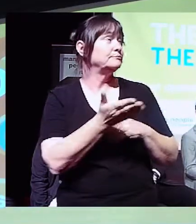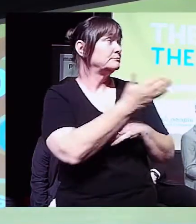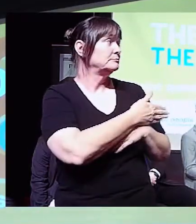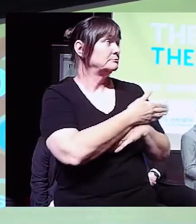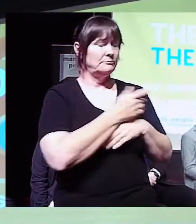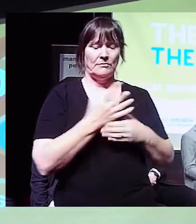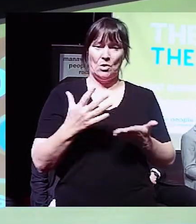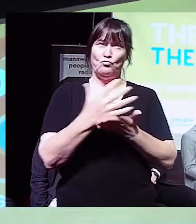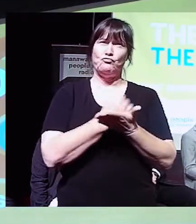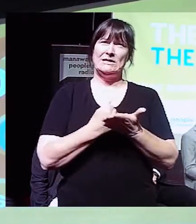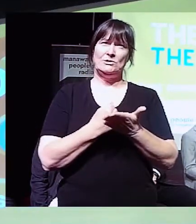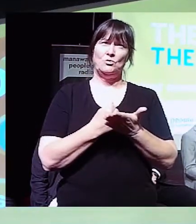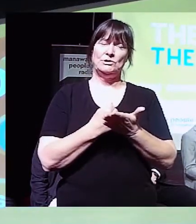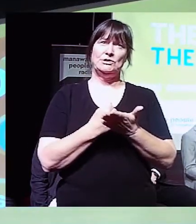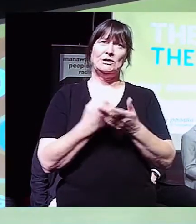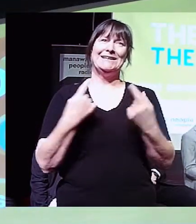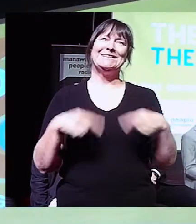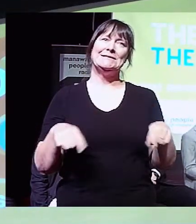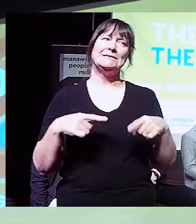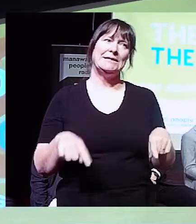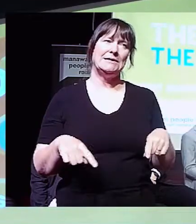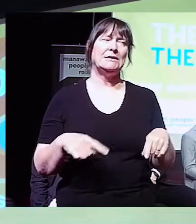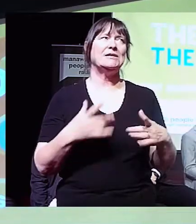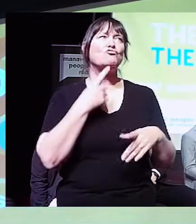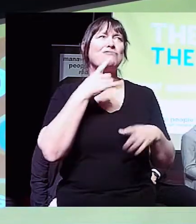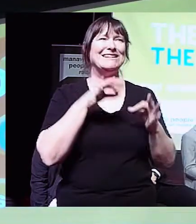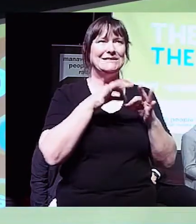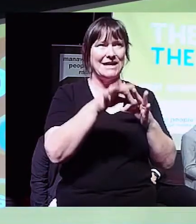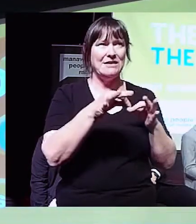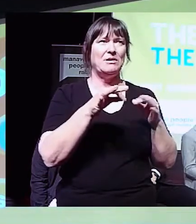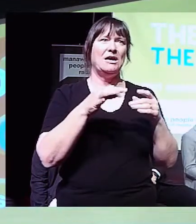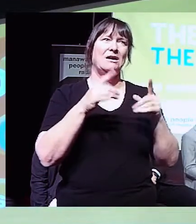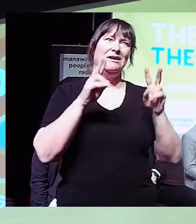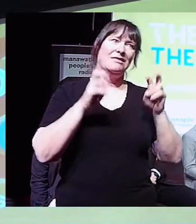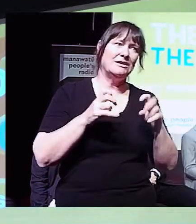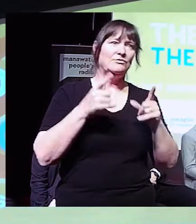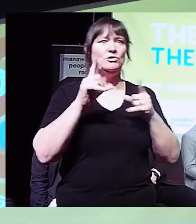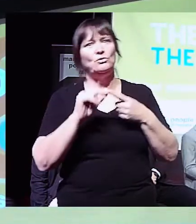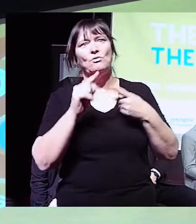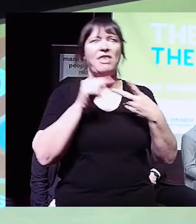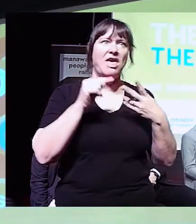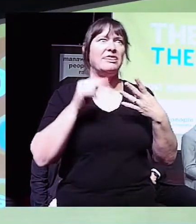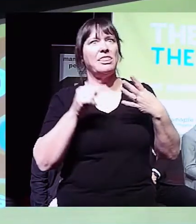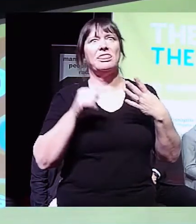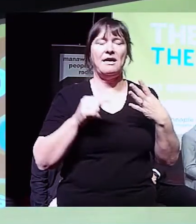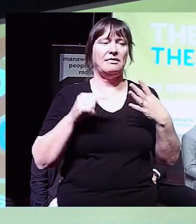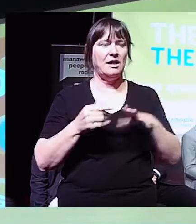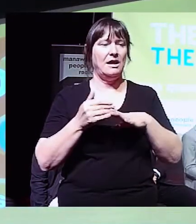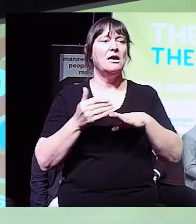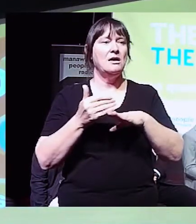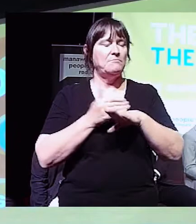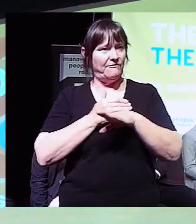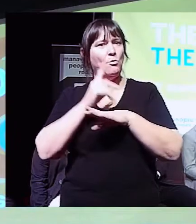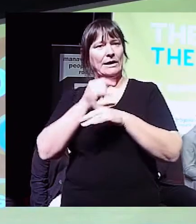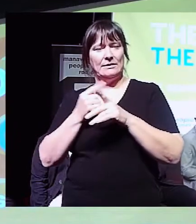Resource consent. To me, there's so much red tape, so many hoops that people have to jump through to actually even come up with